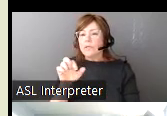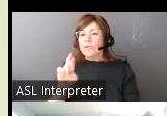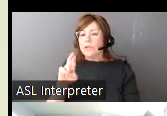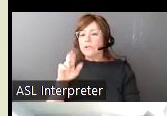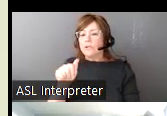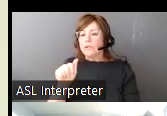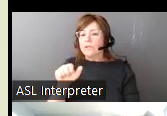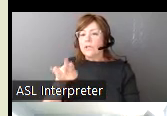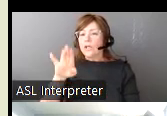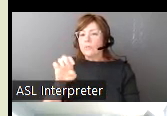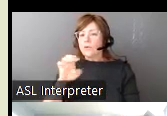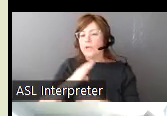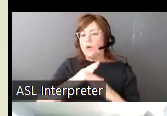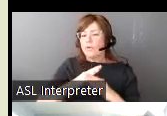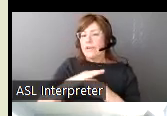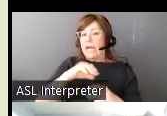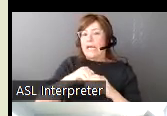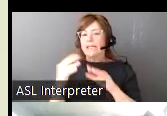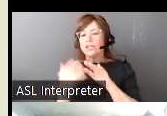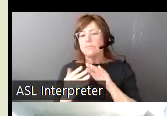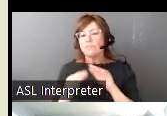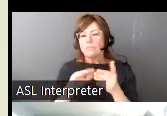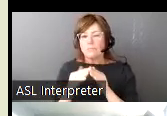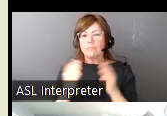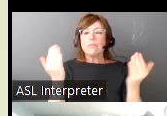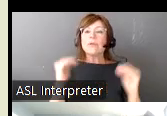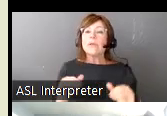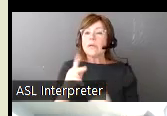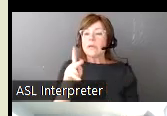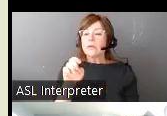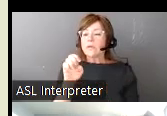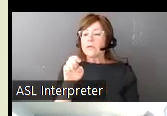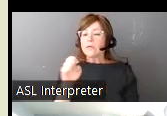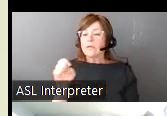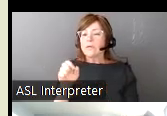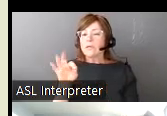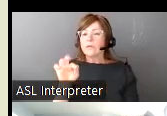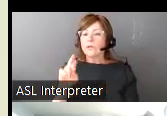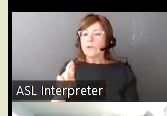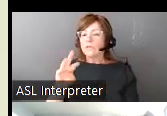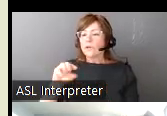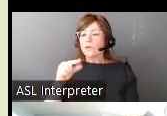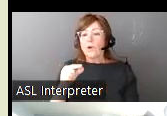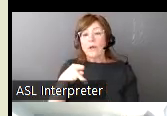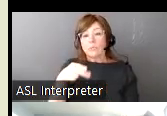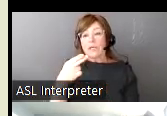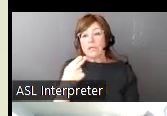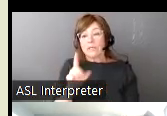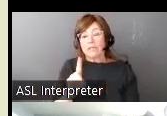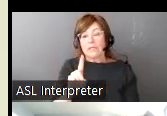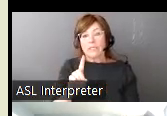Communities. And Keefer Wong. Keefer is a PhD student in sociology in the sociology department at